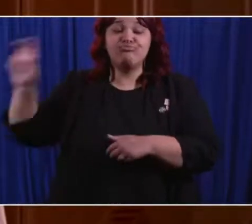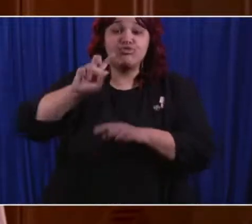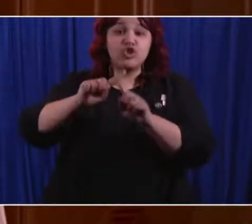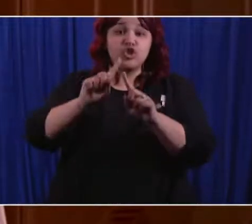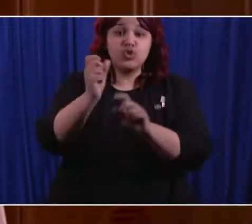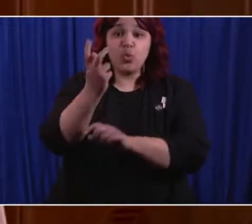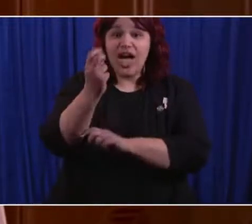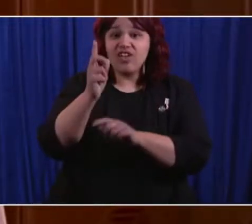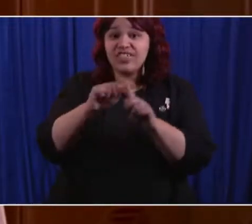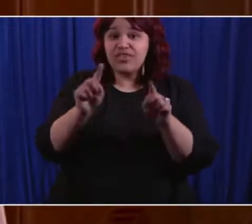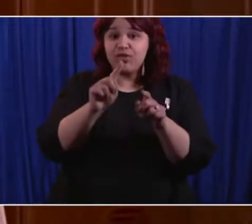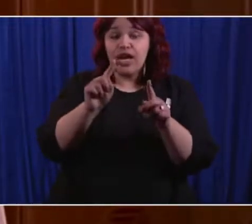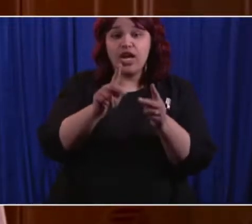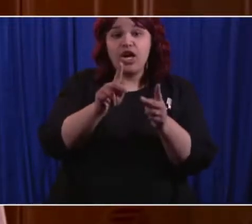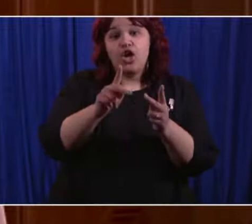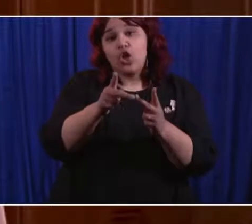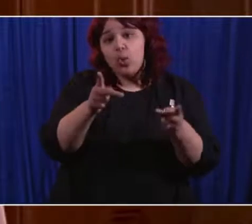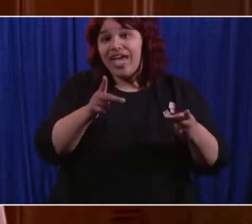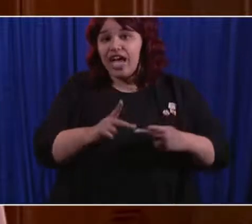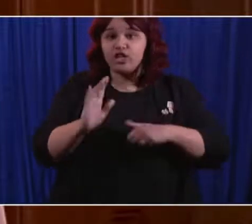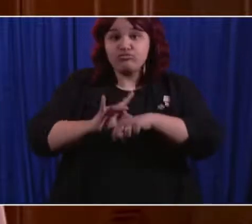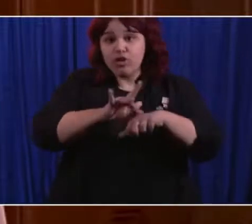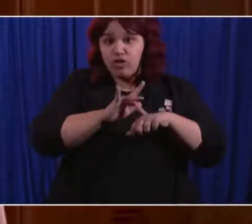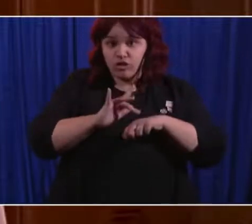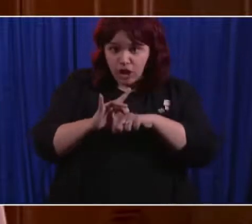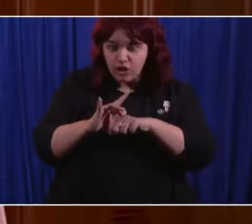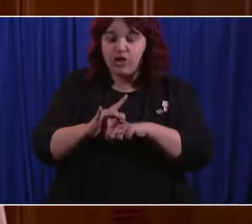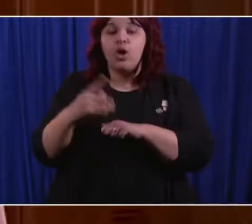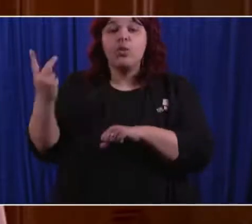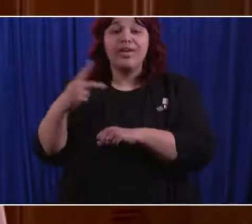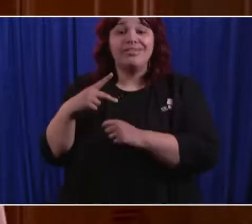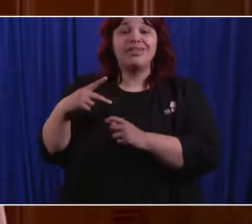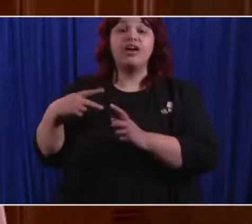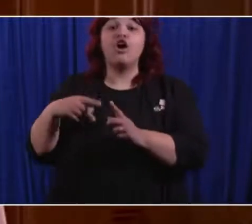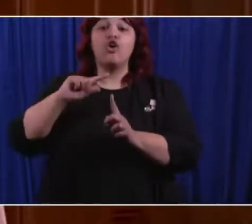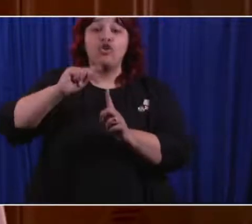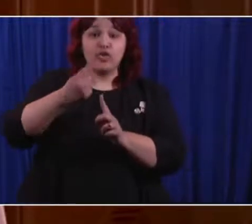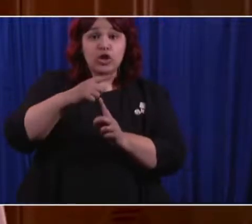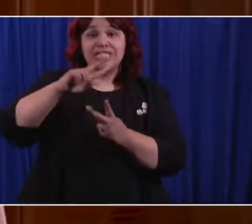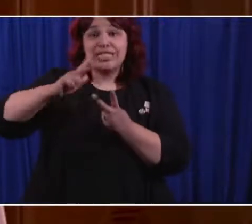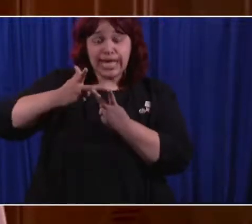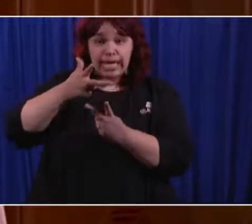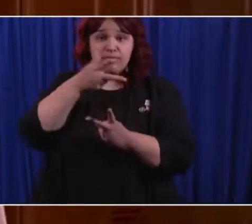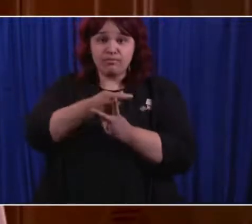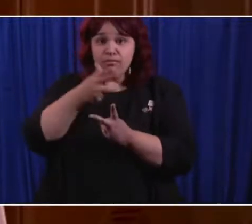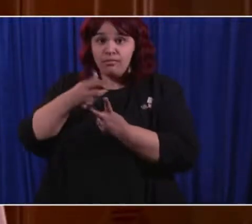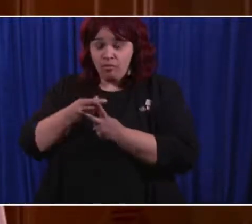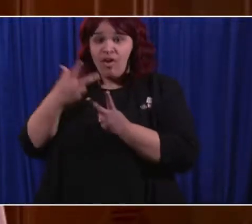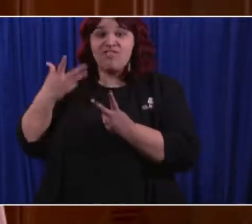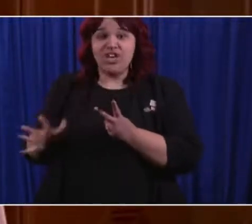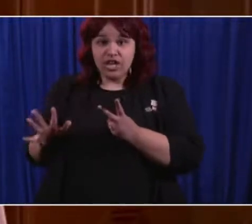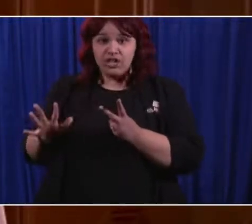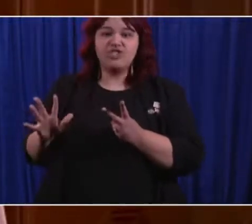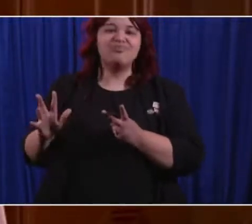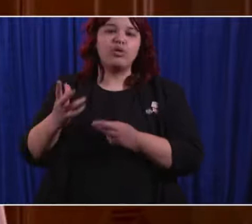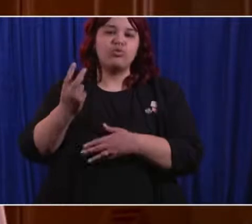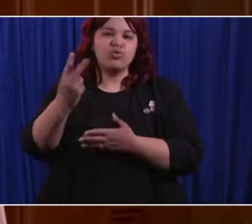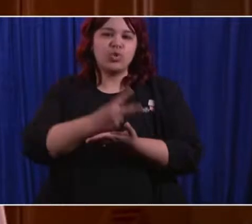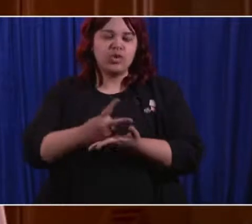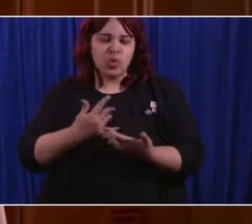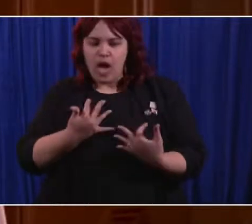2 weeks, waited about 10 days, I think, we started traveling around the state. And so we're going to continue to do